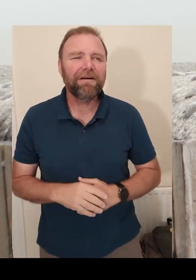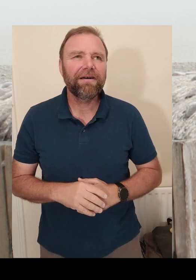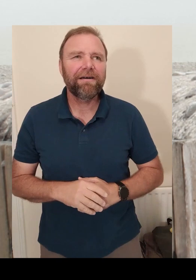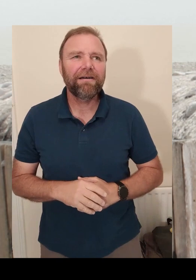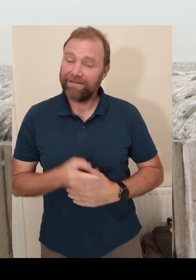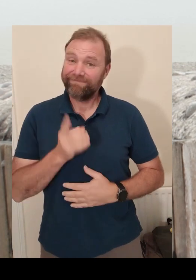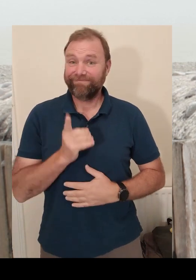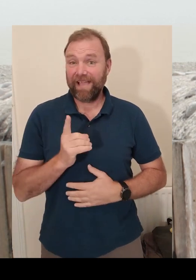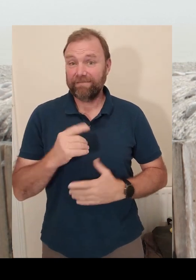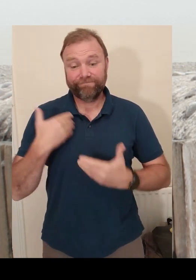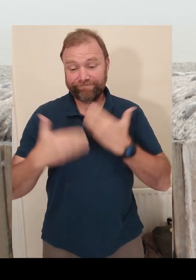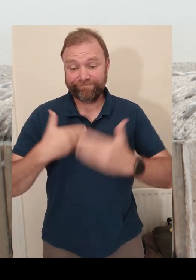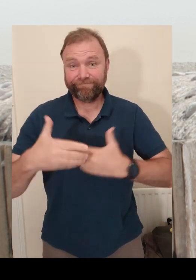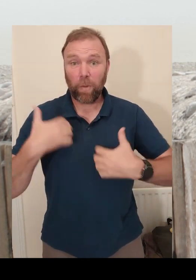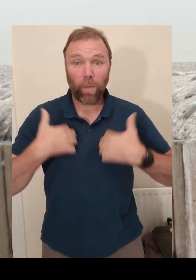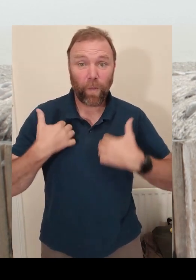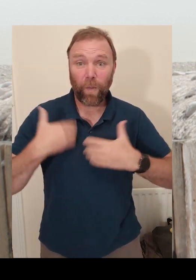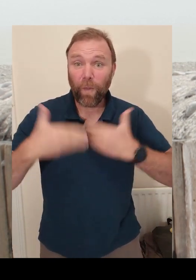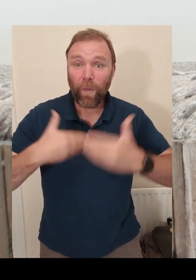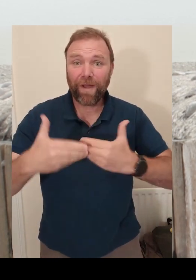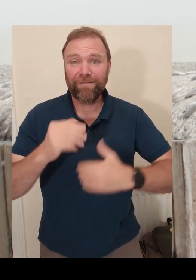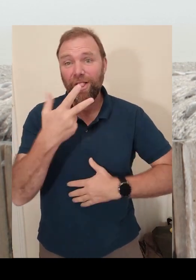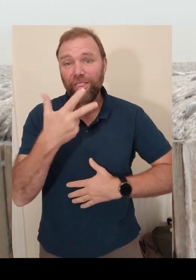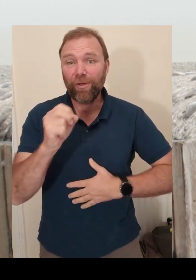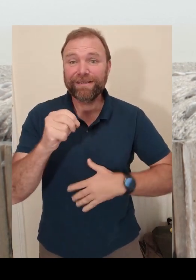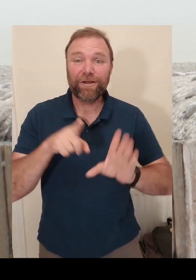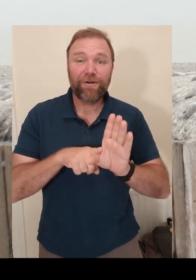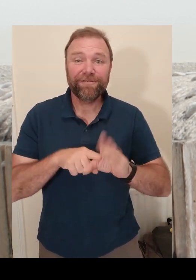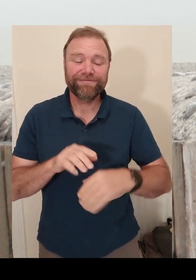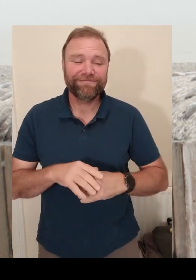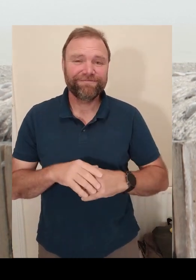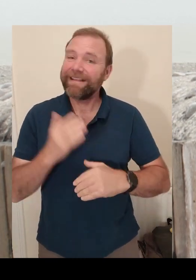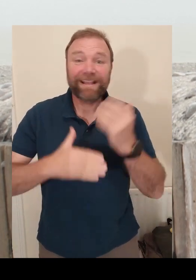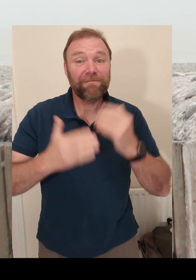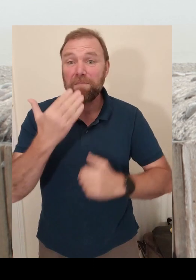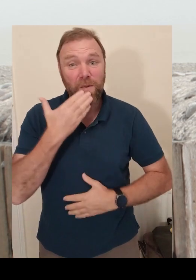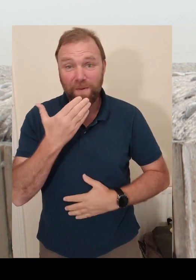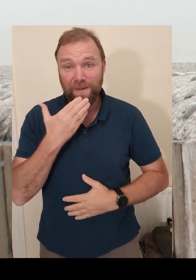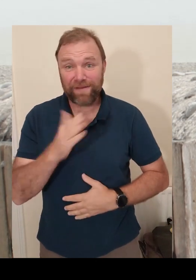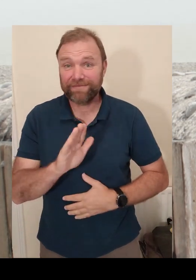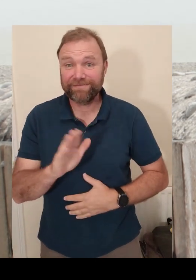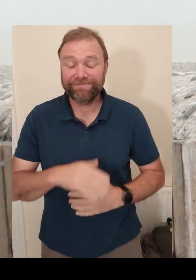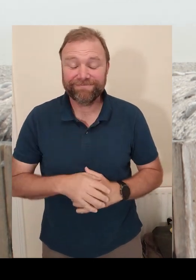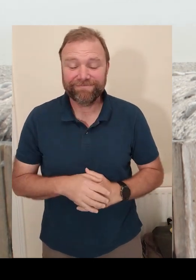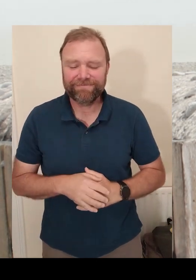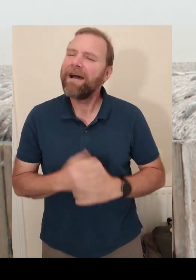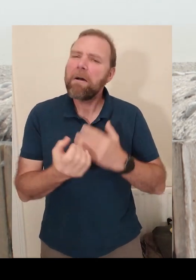and that has kept me going for 30 years. Stops me getting bored. Definitely don't get